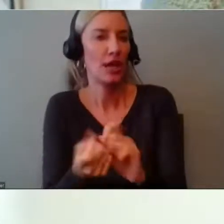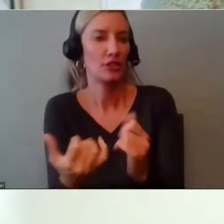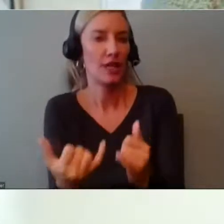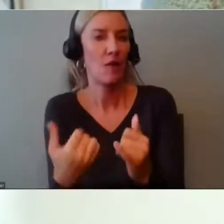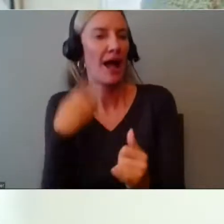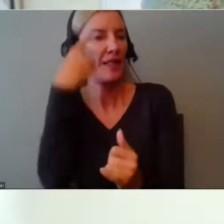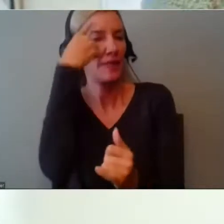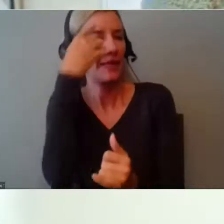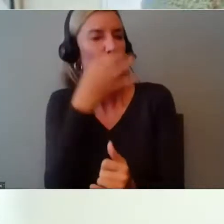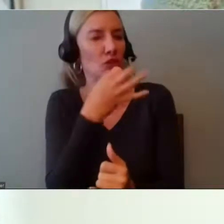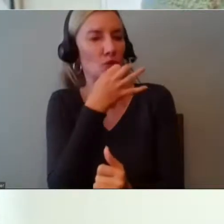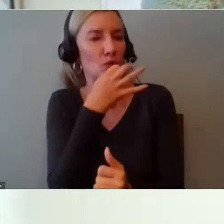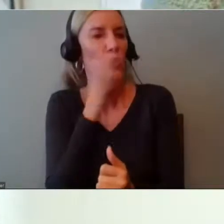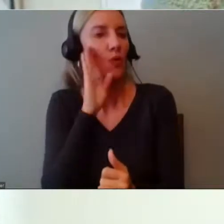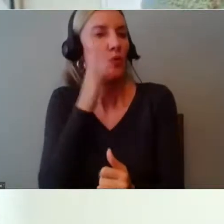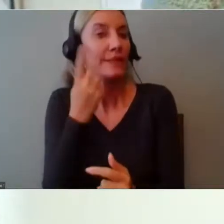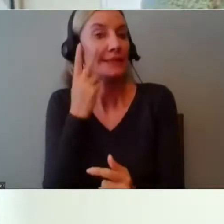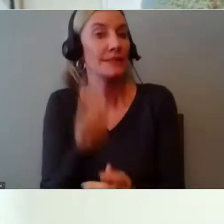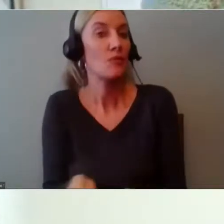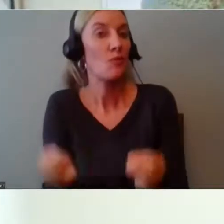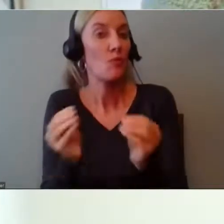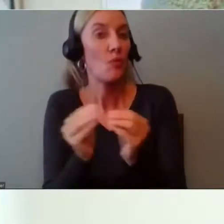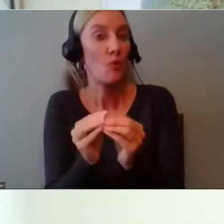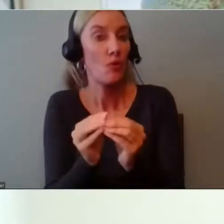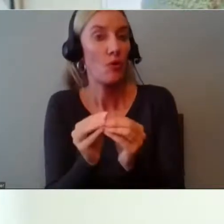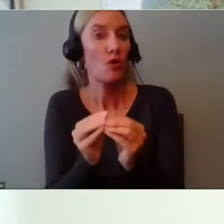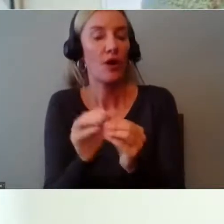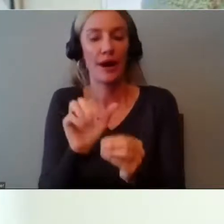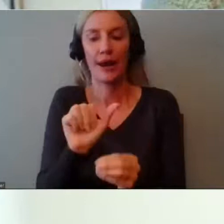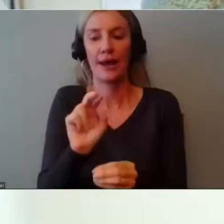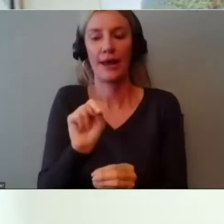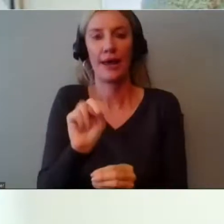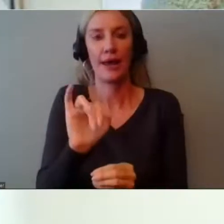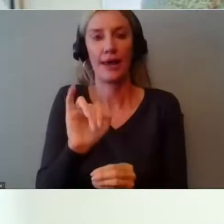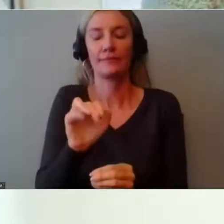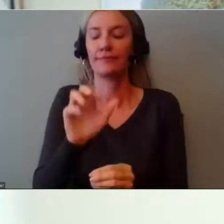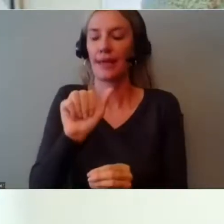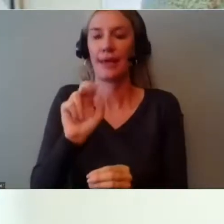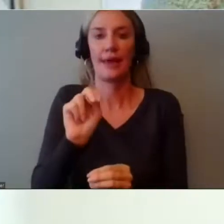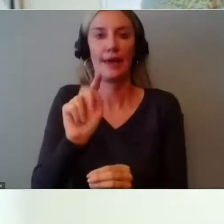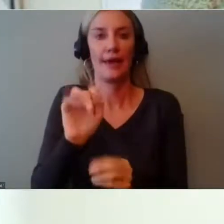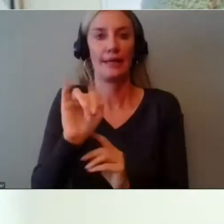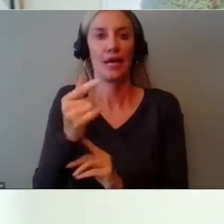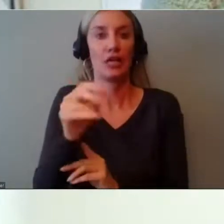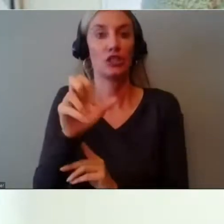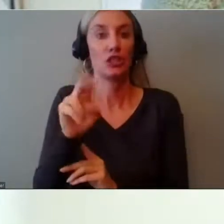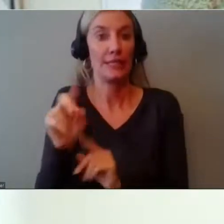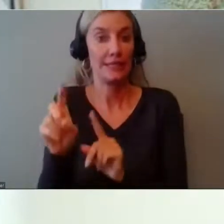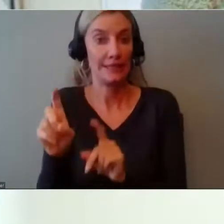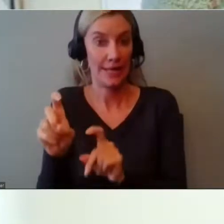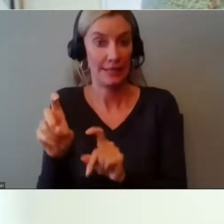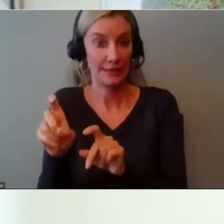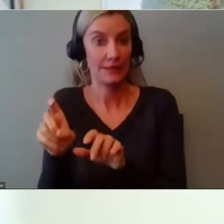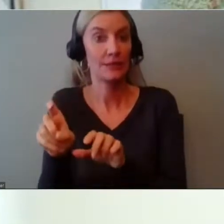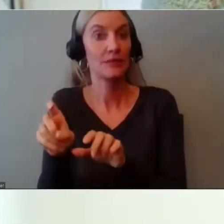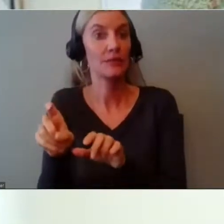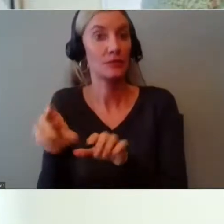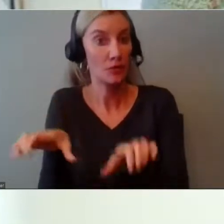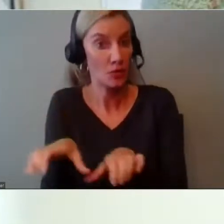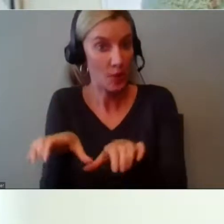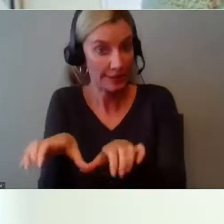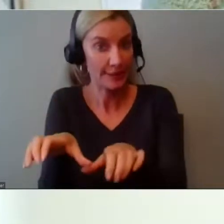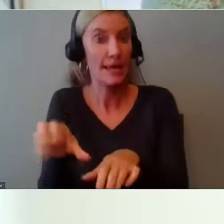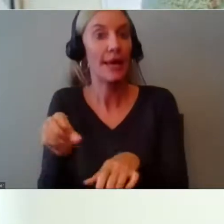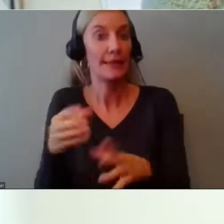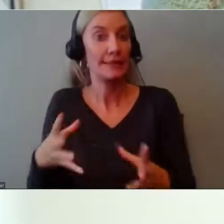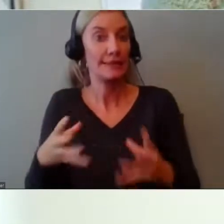I think we'll see a lot more antigen tests being done and accepted on their face